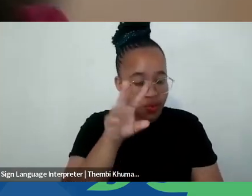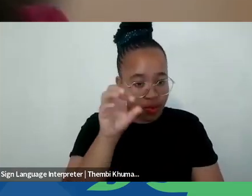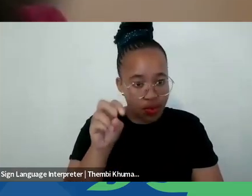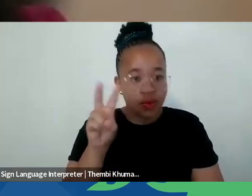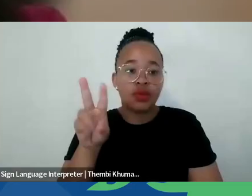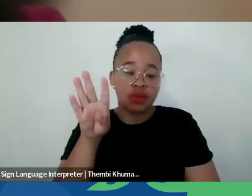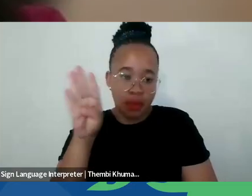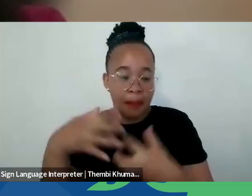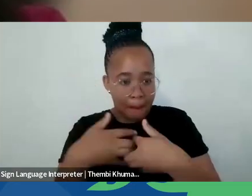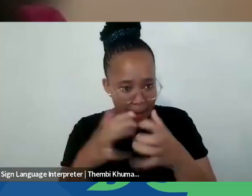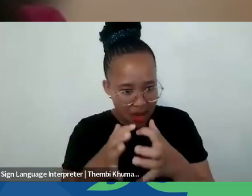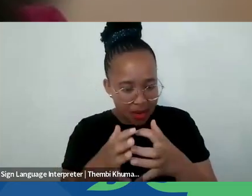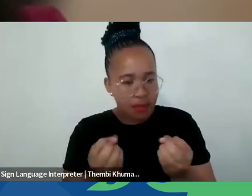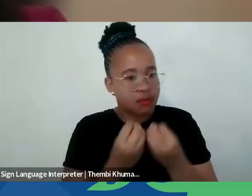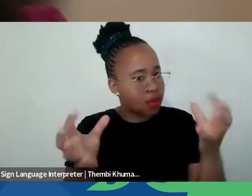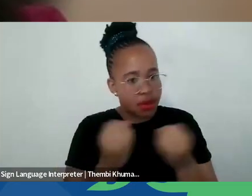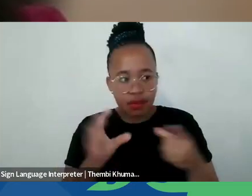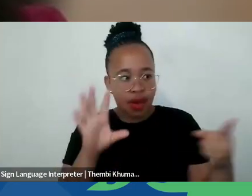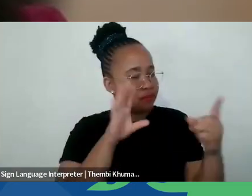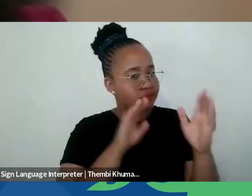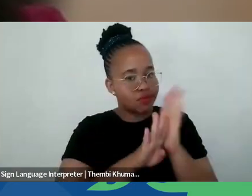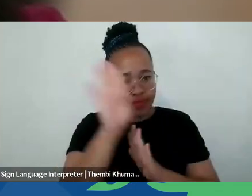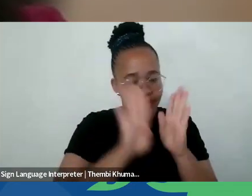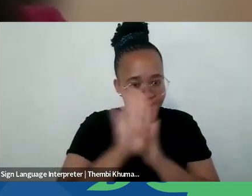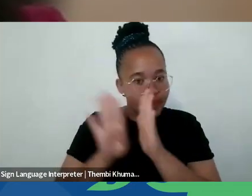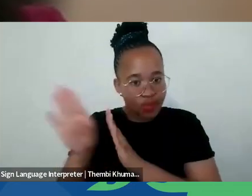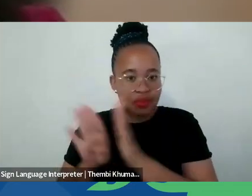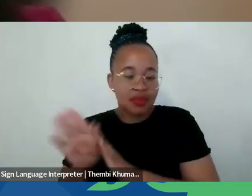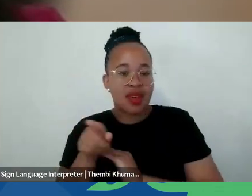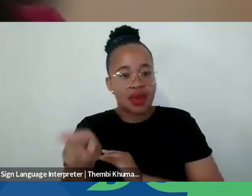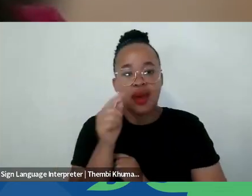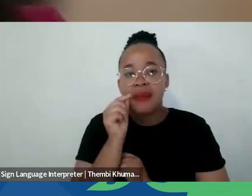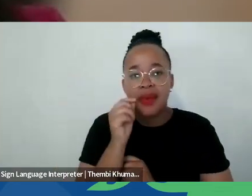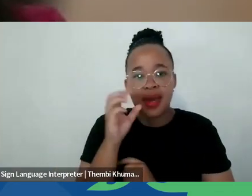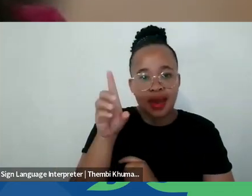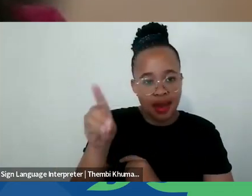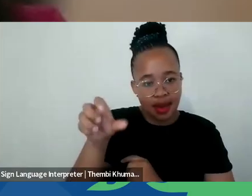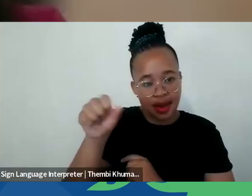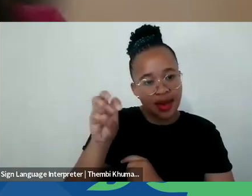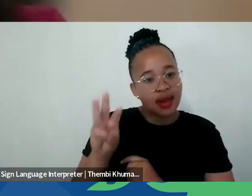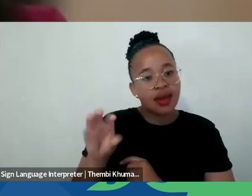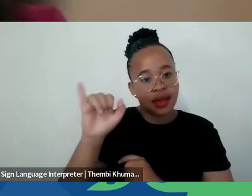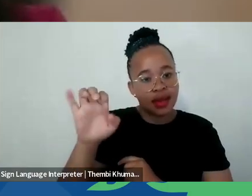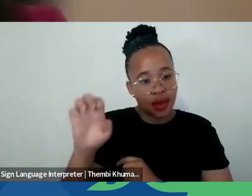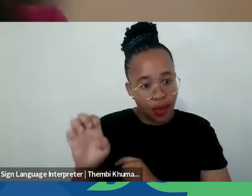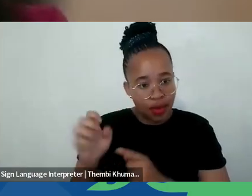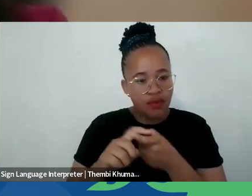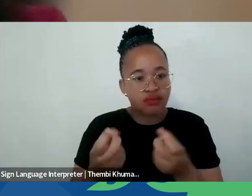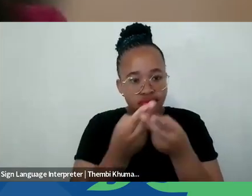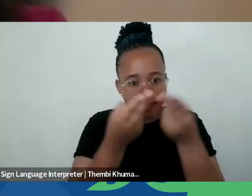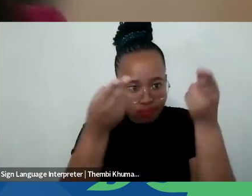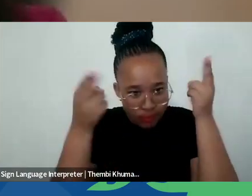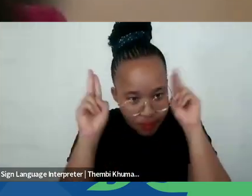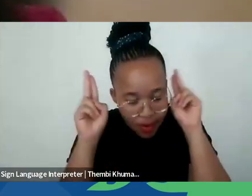2024, and had many successes. Davi himself has a master's degree from the University of Wits. And Davi,